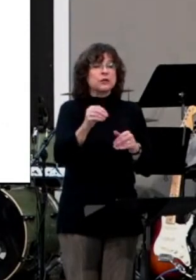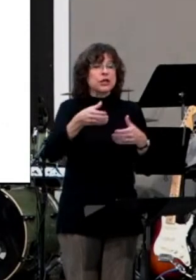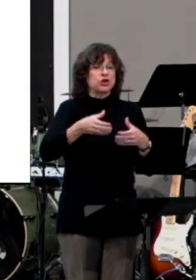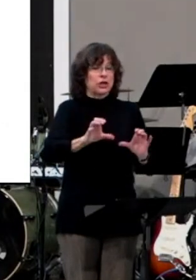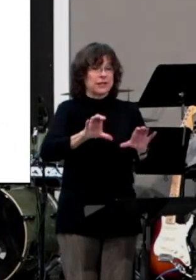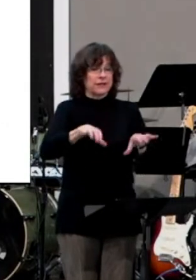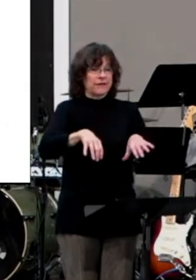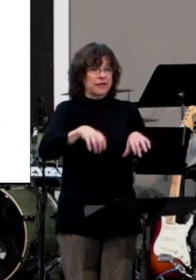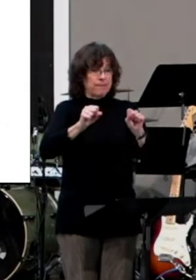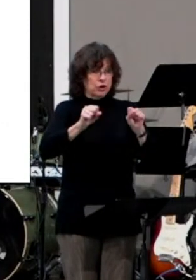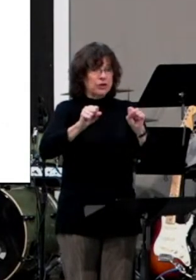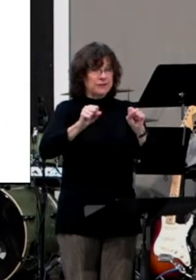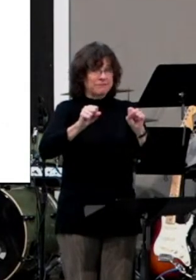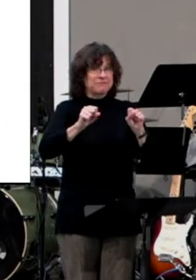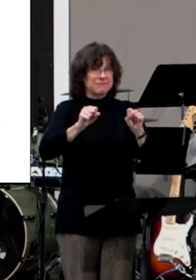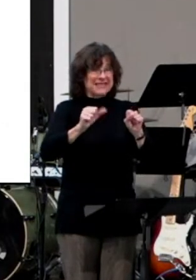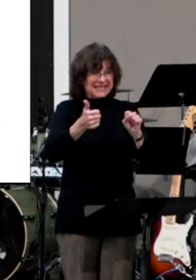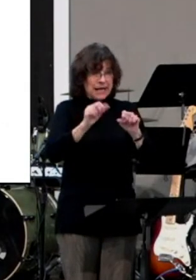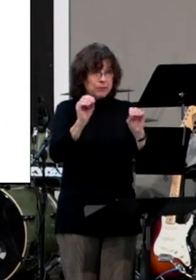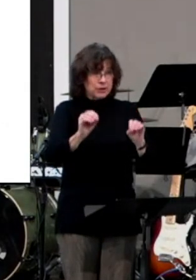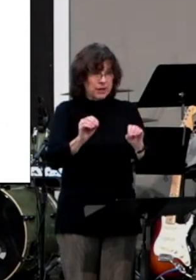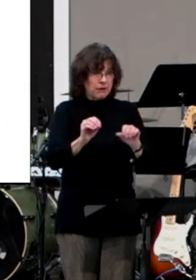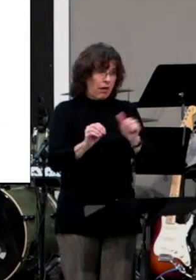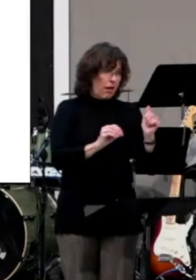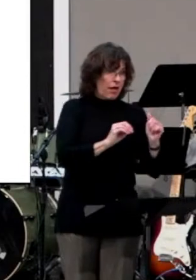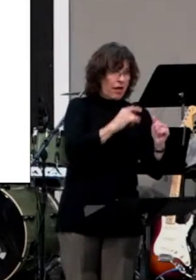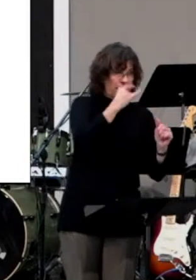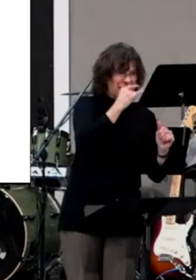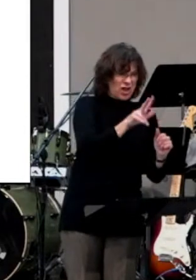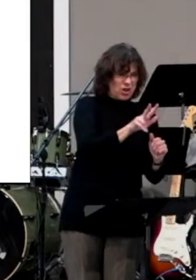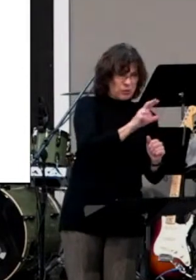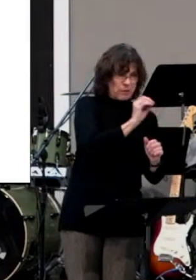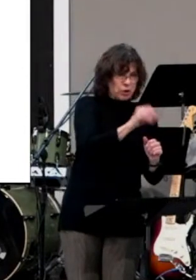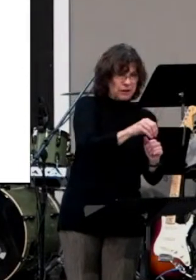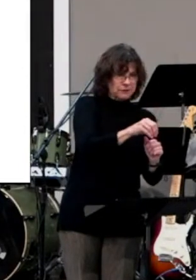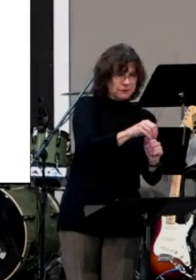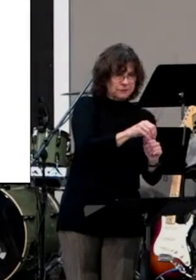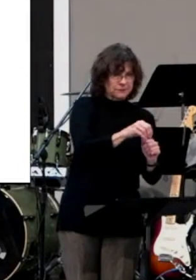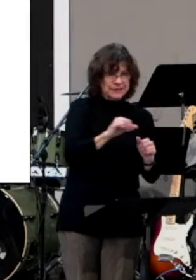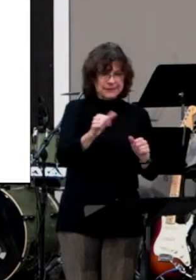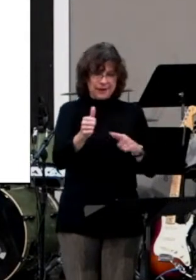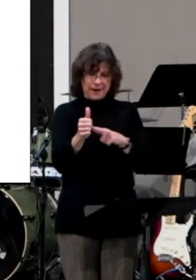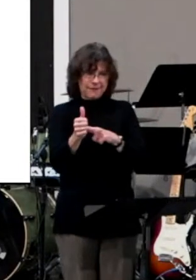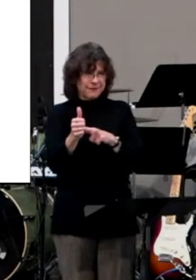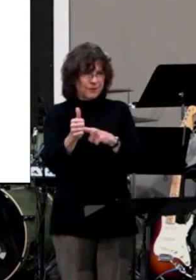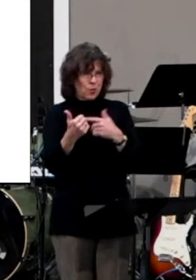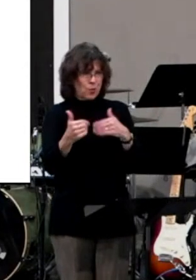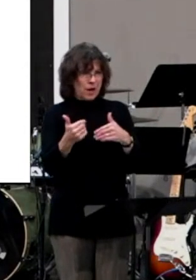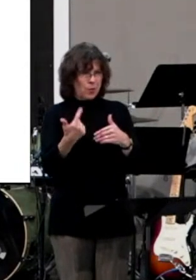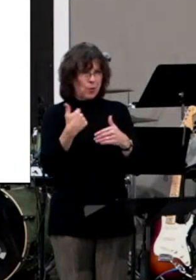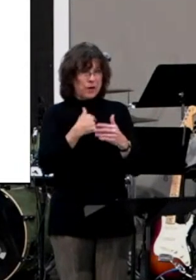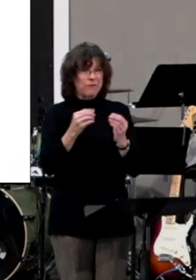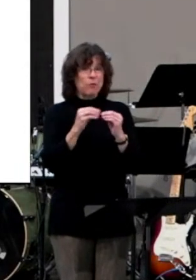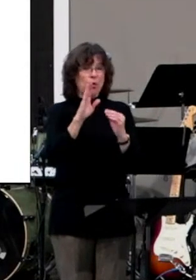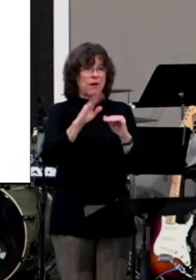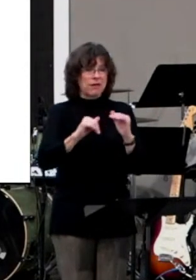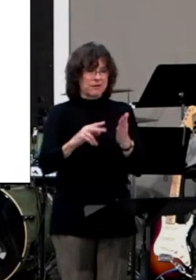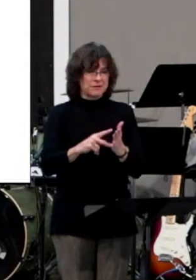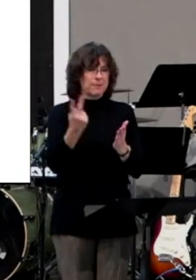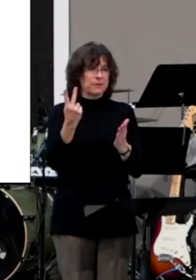adoption. That is pretty amazing, to take that statistic and double a kid's chances of